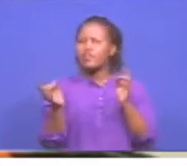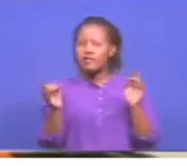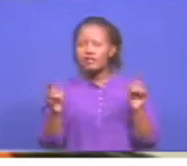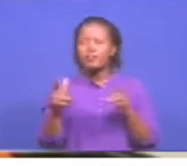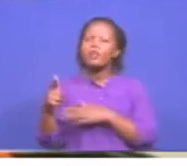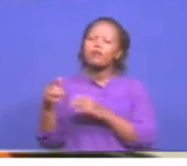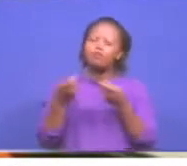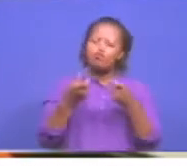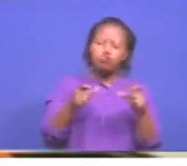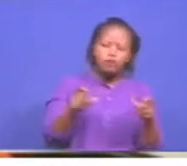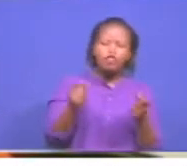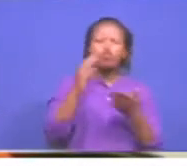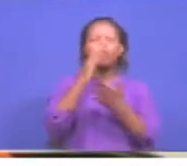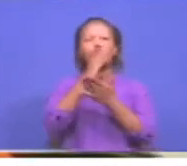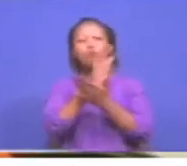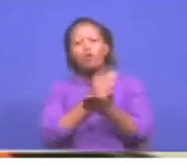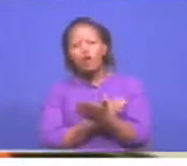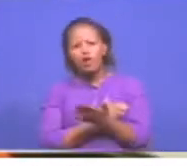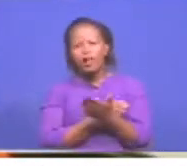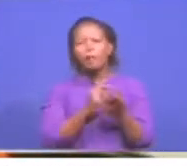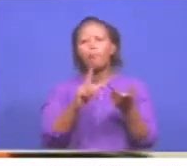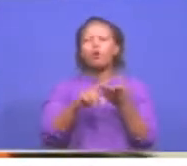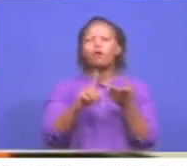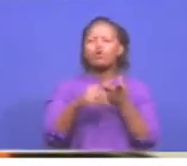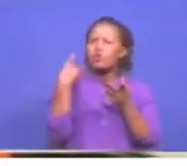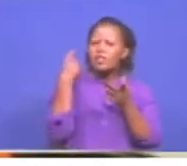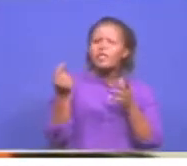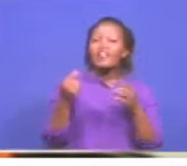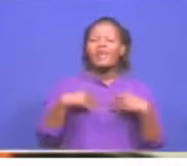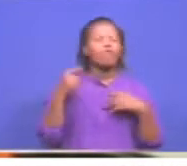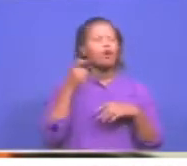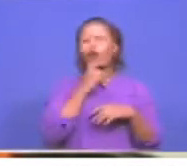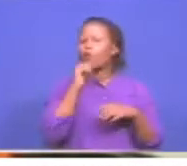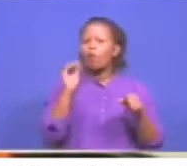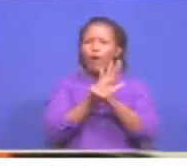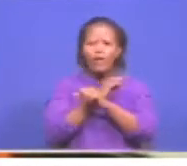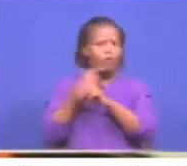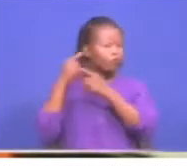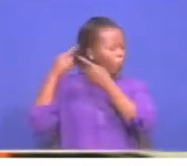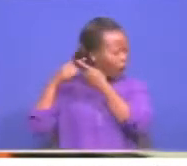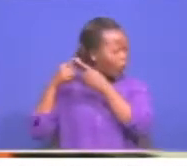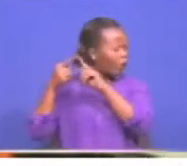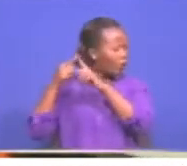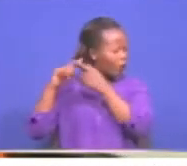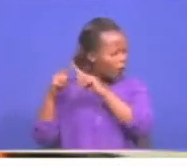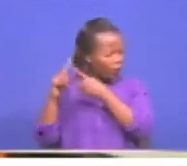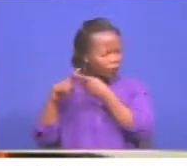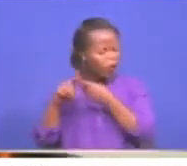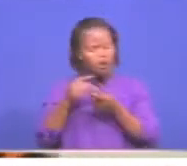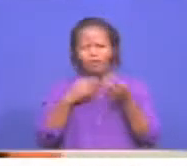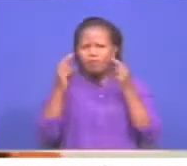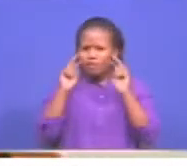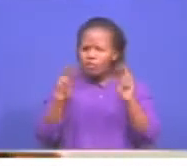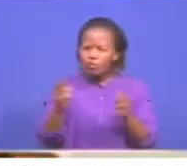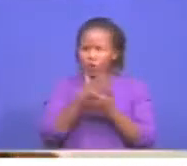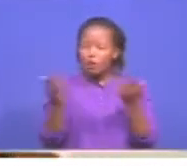programs. Yesterday it was John Kamau, very wonderful, you know, reflections, anecdotes you can associate with. I saw something from Mwangi Githahu writing